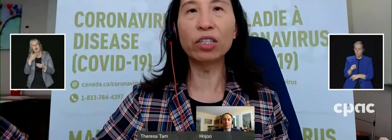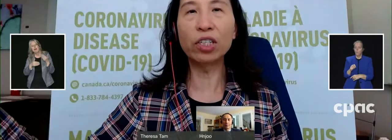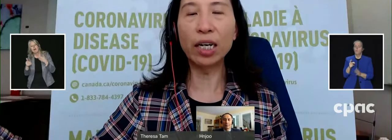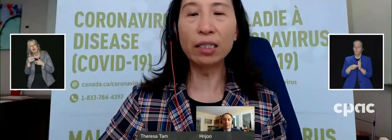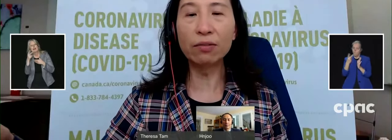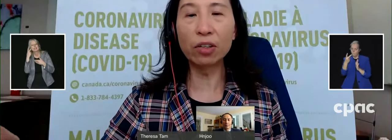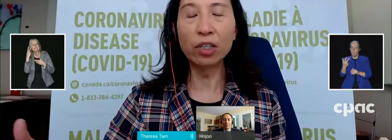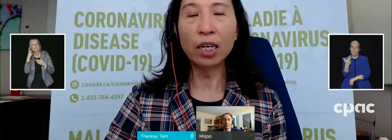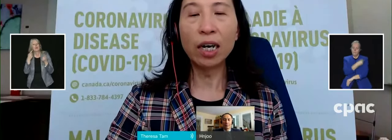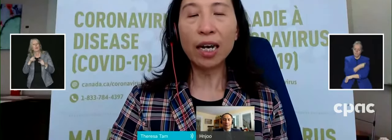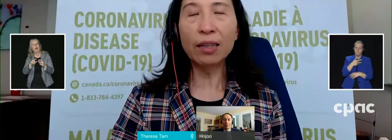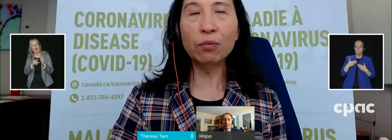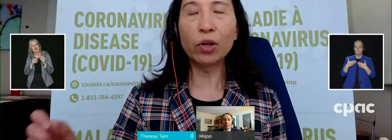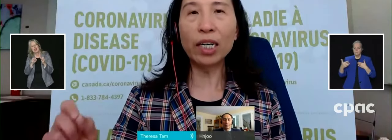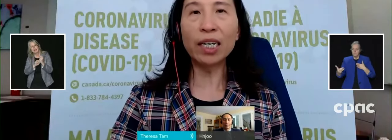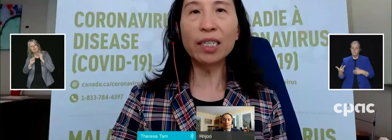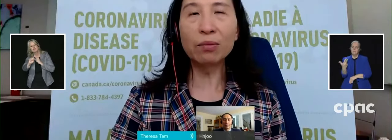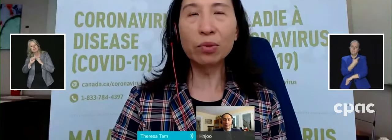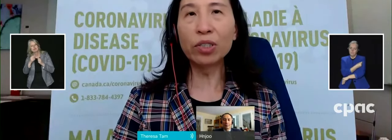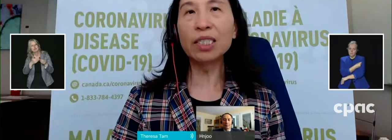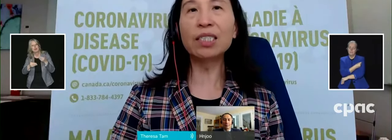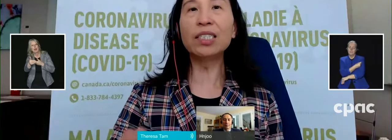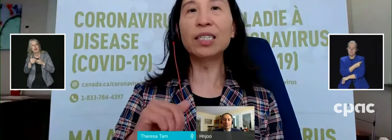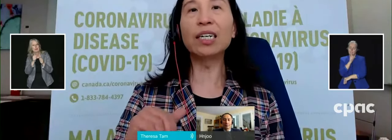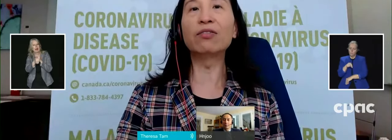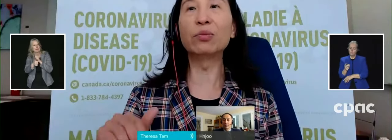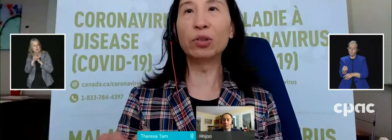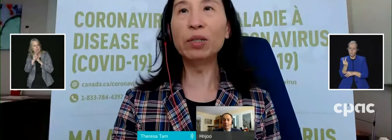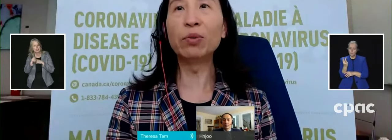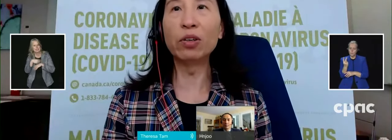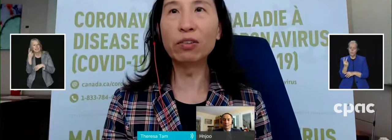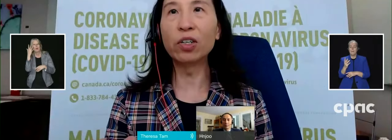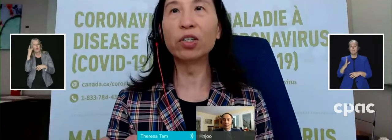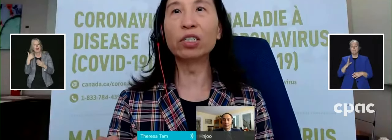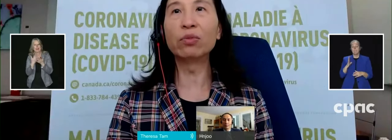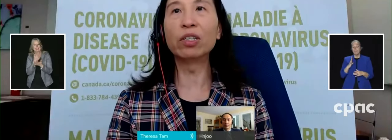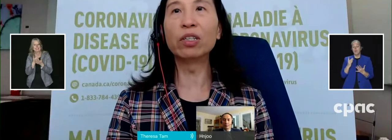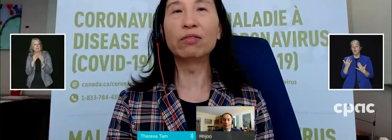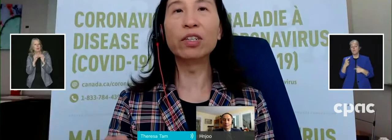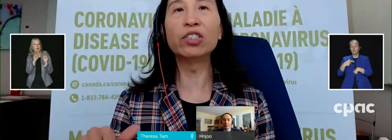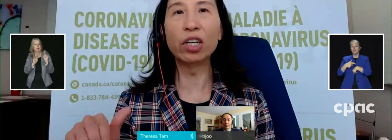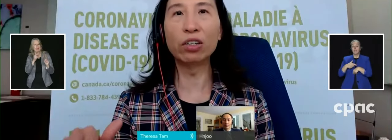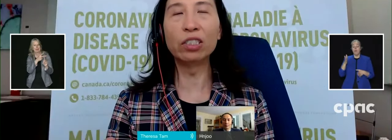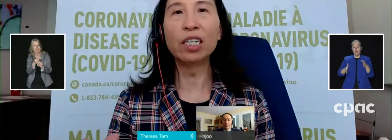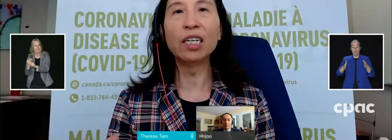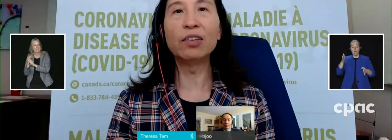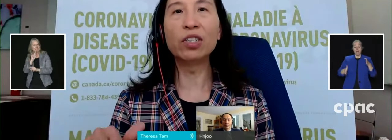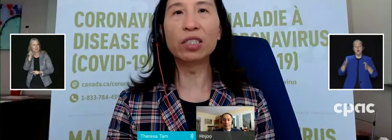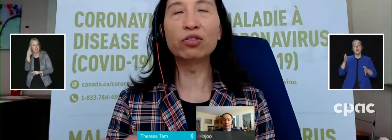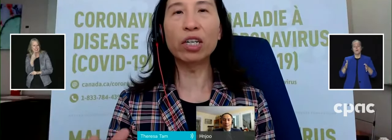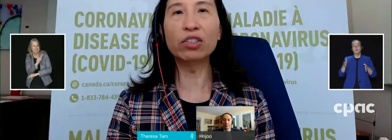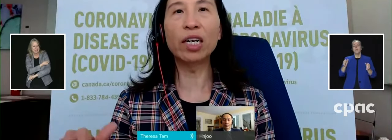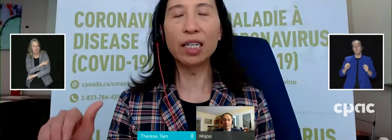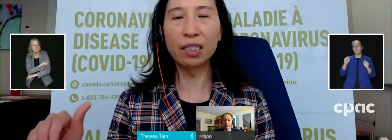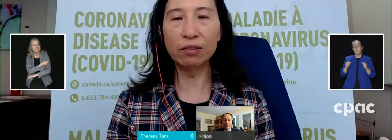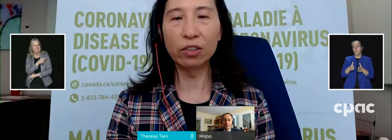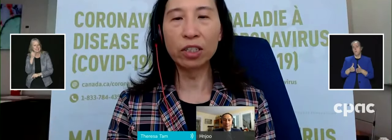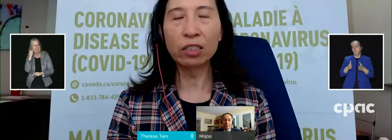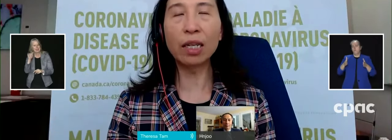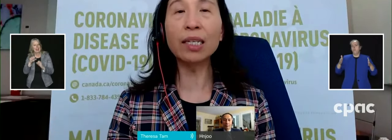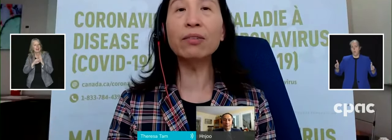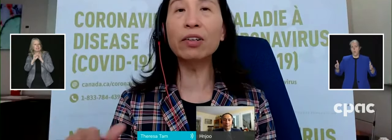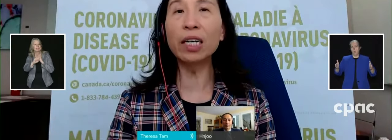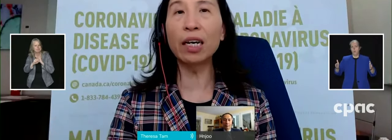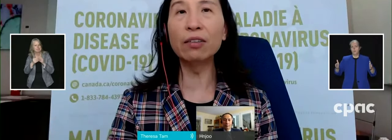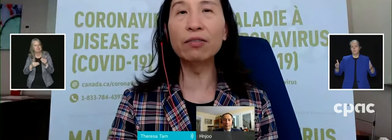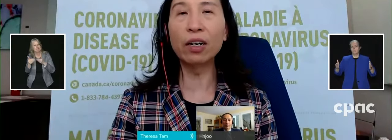you can stretch that interval. And why that is important is you can cover more people, of course, with the first dose if you can stretch that interval.